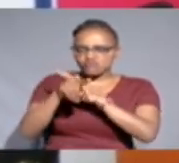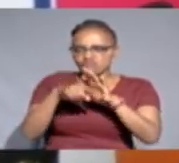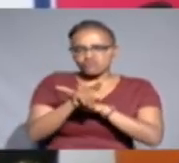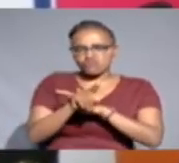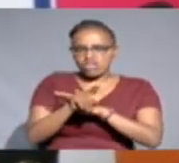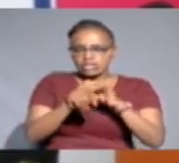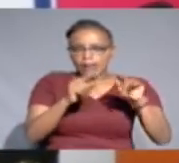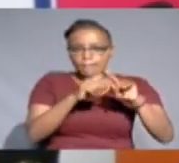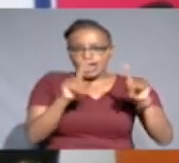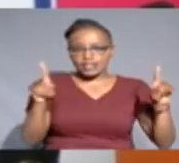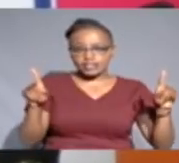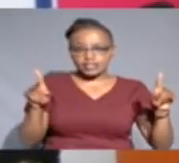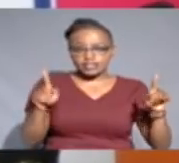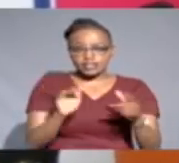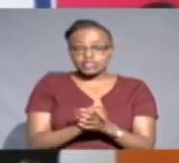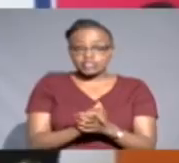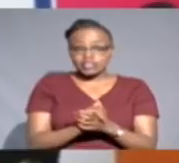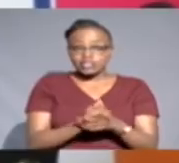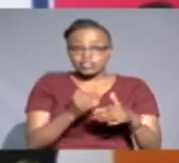But